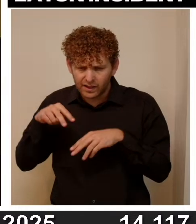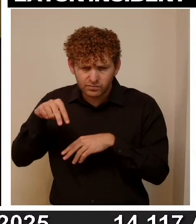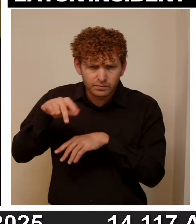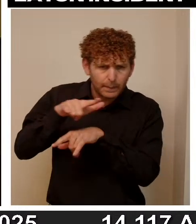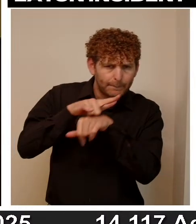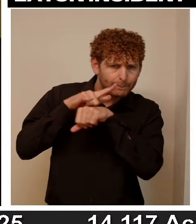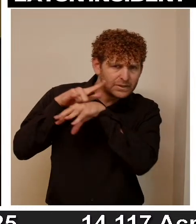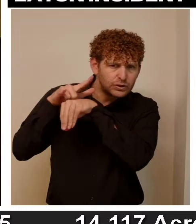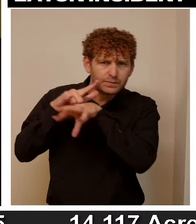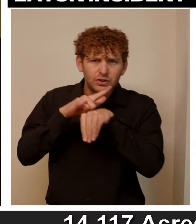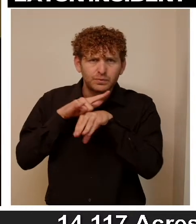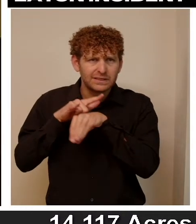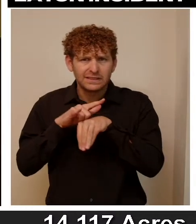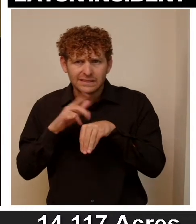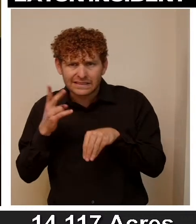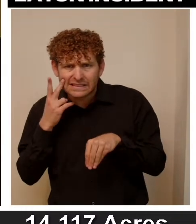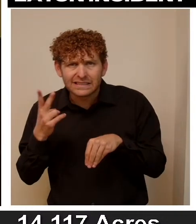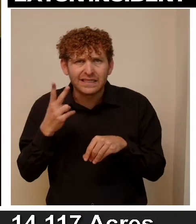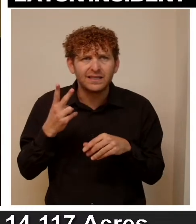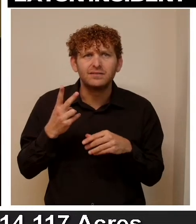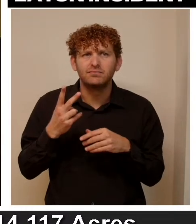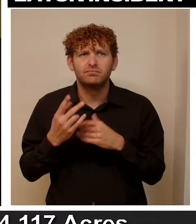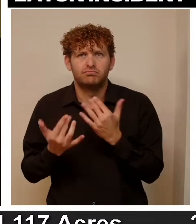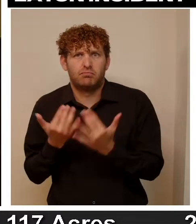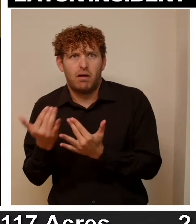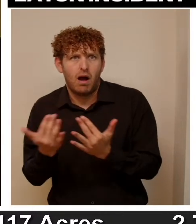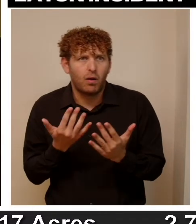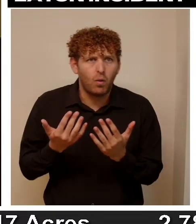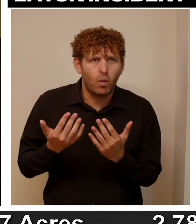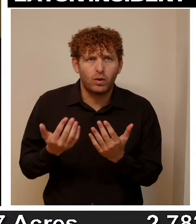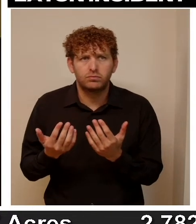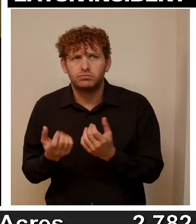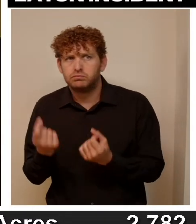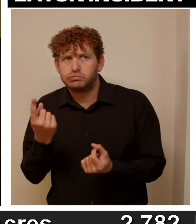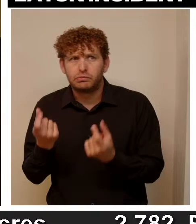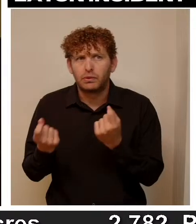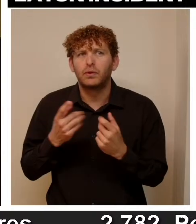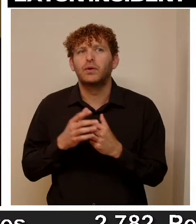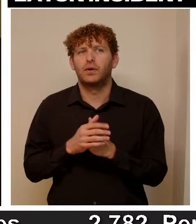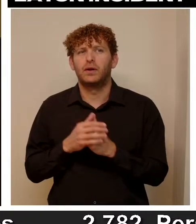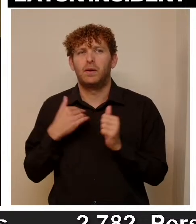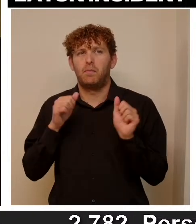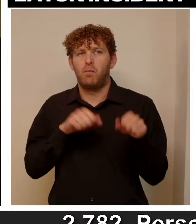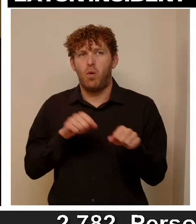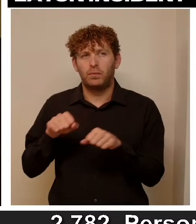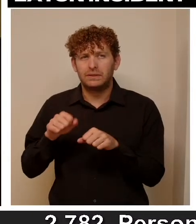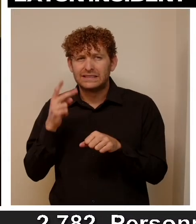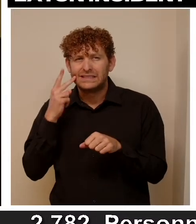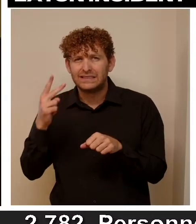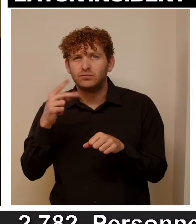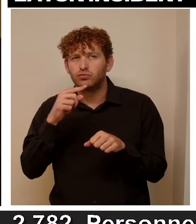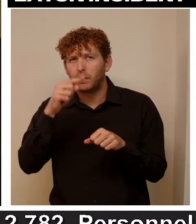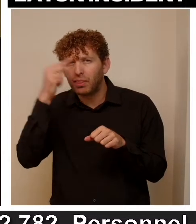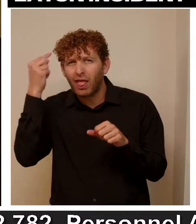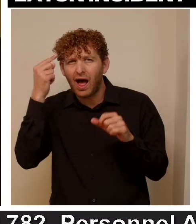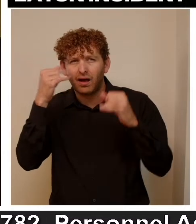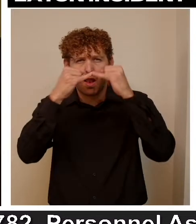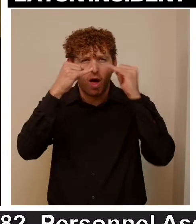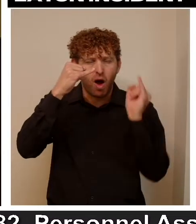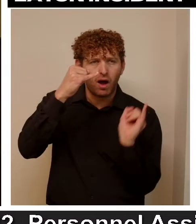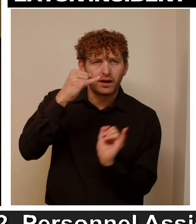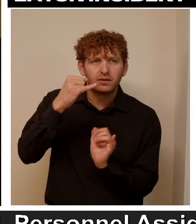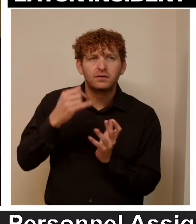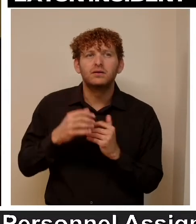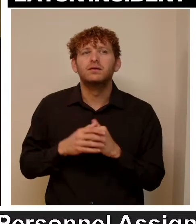here, actually crews did find a way to get into here, so we may see some black here. But up in this area